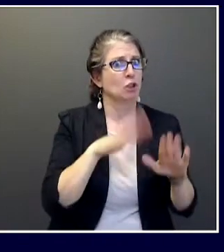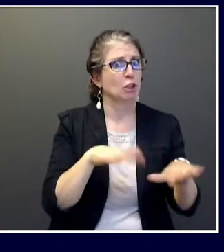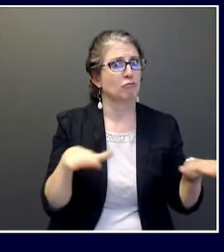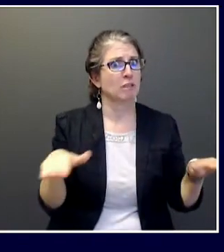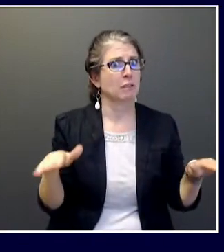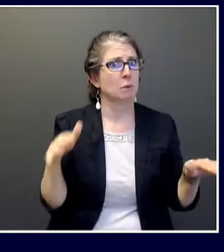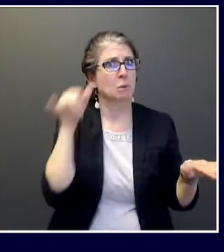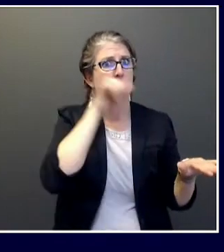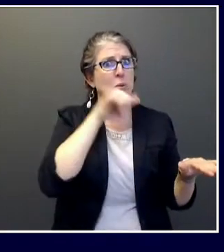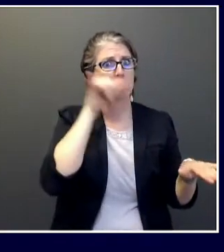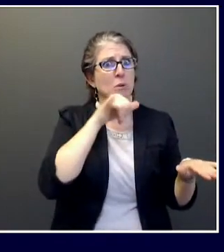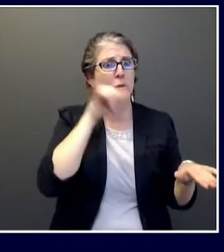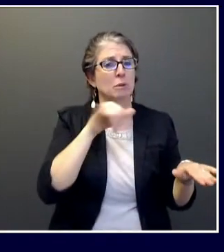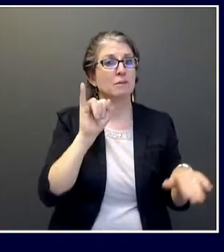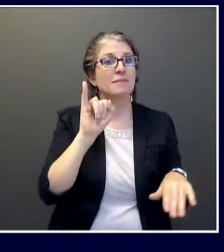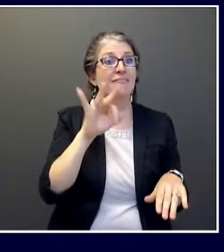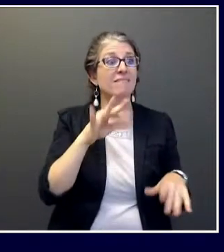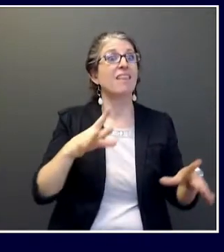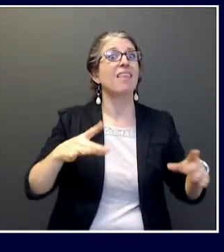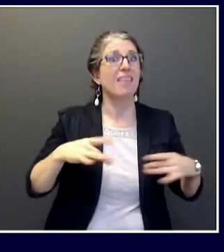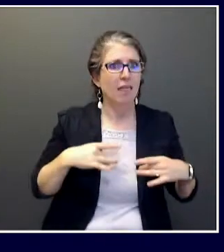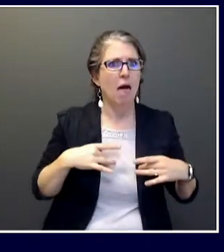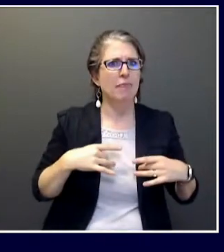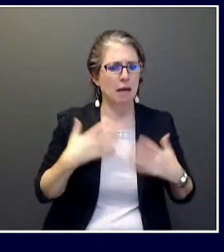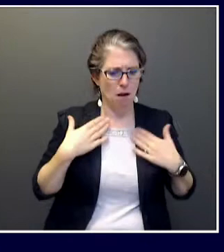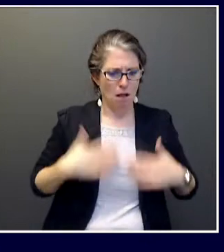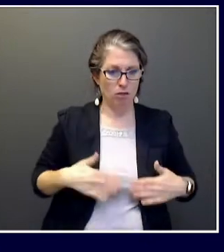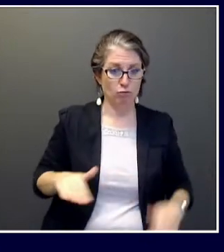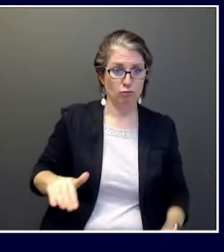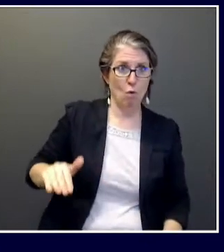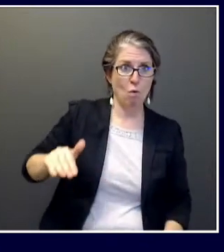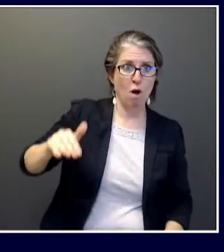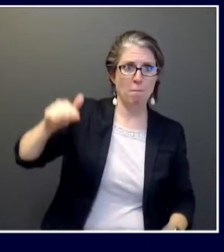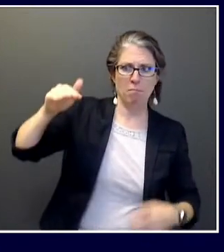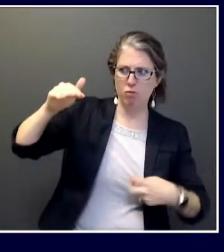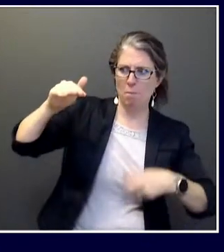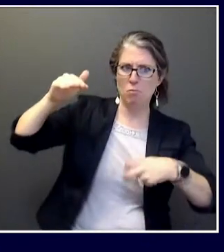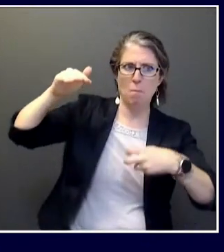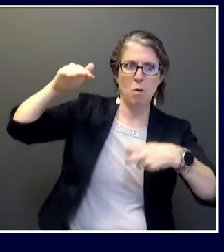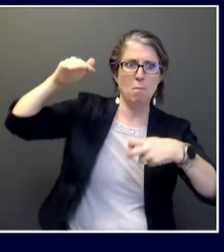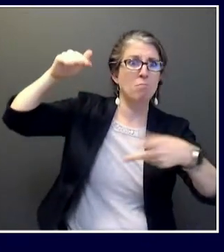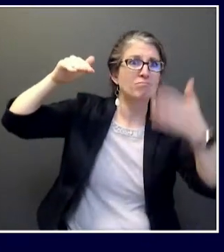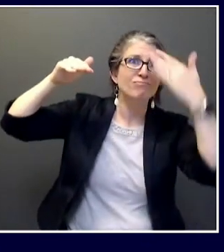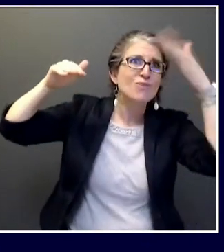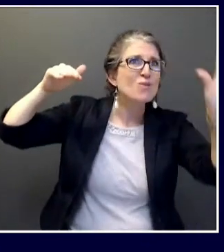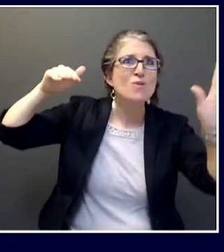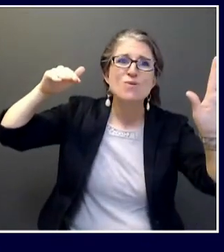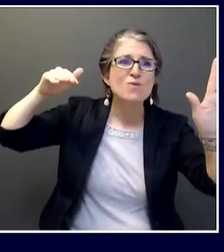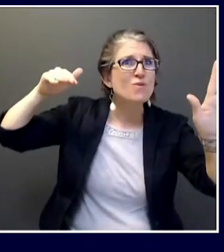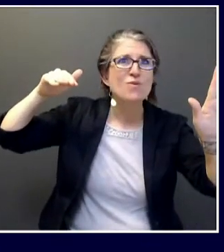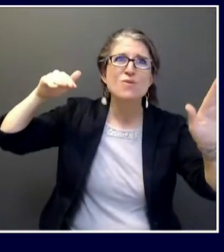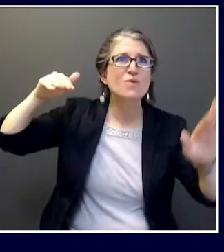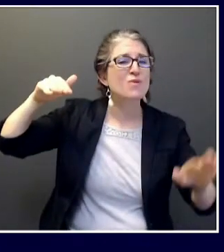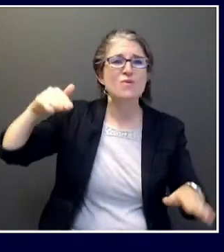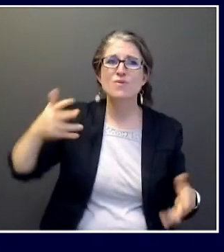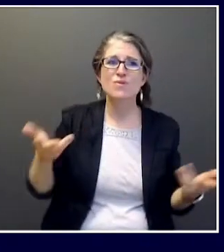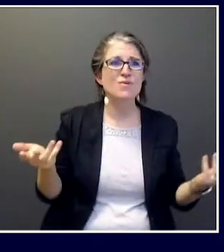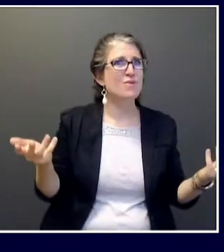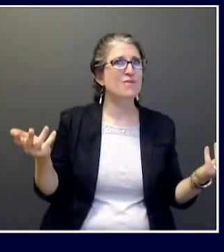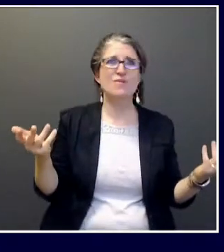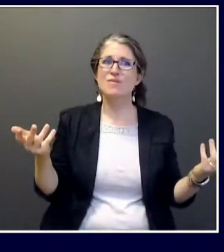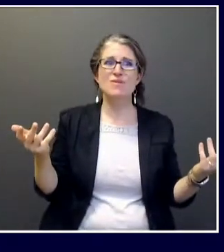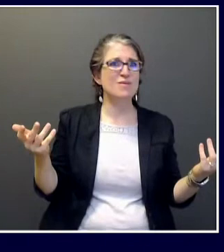who themselves are fully vaccinated, we're seeing that their children, they may not wish to have them vaccinated. I think for us, that's going to